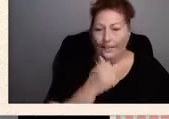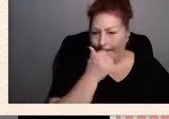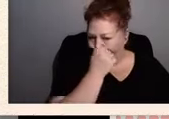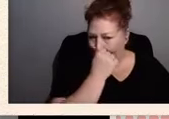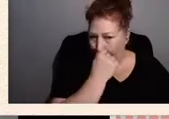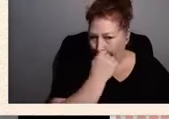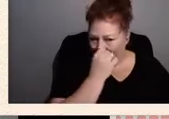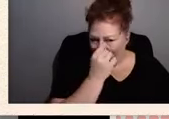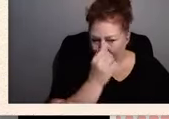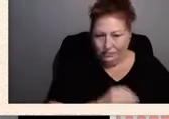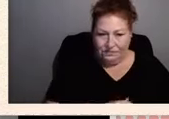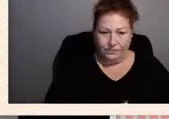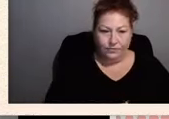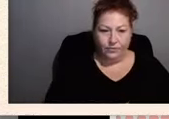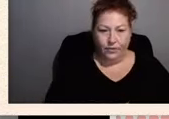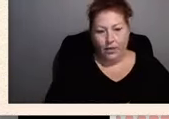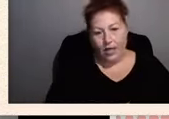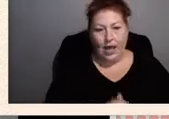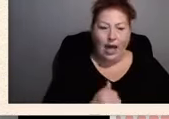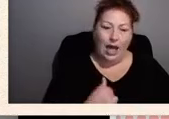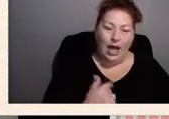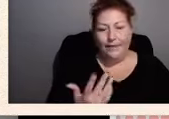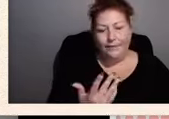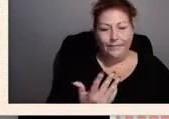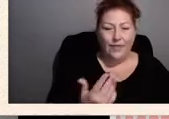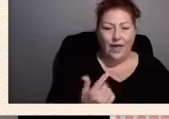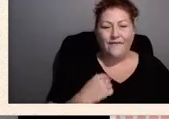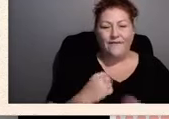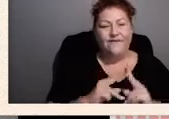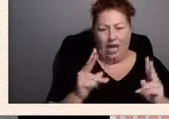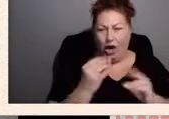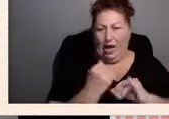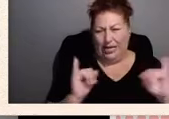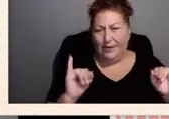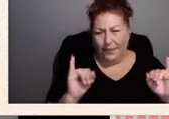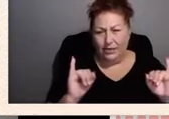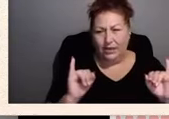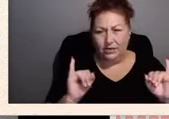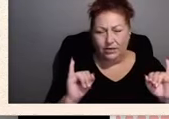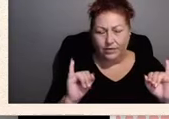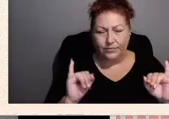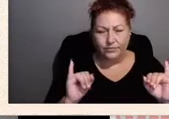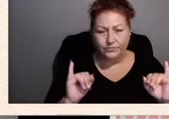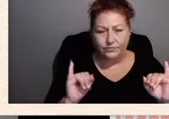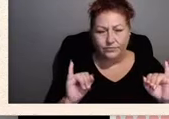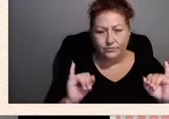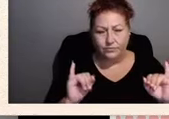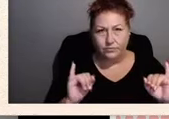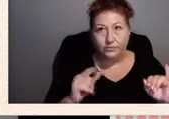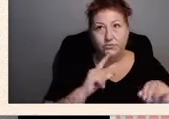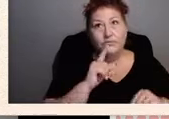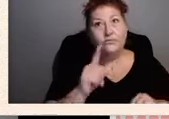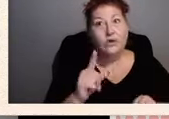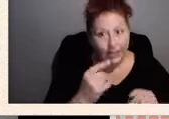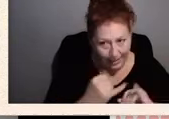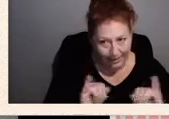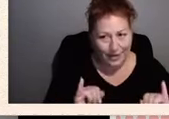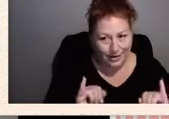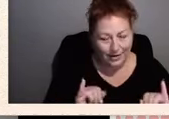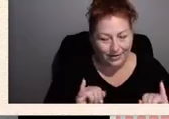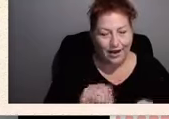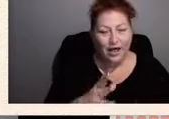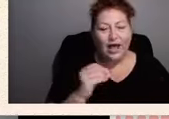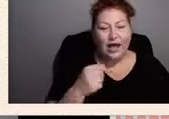I'm, let's say, I'm very independent, extremely independent. And I was born with